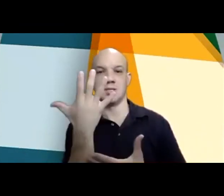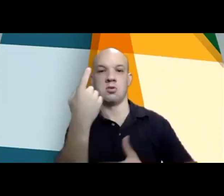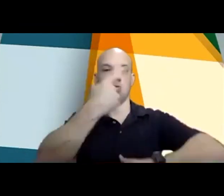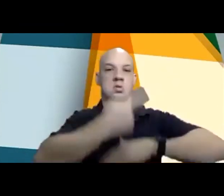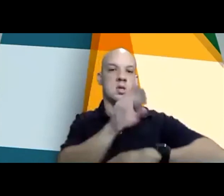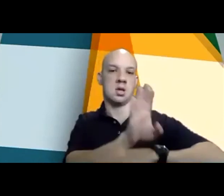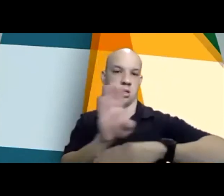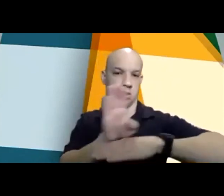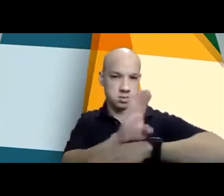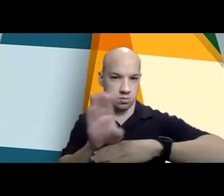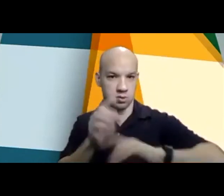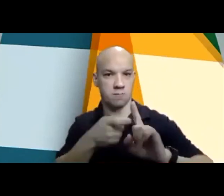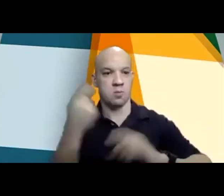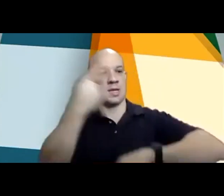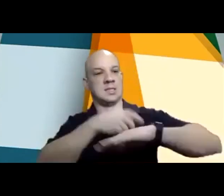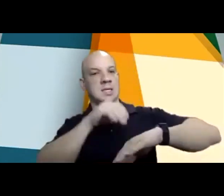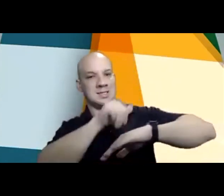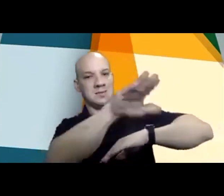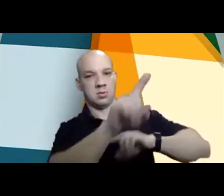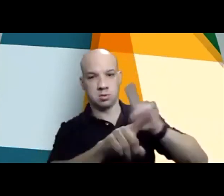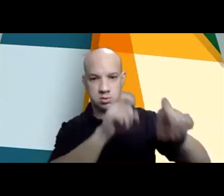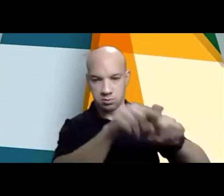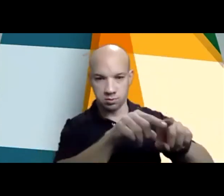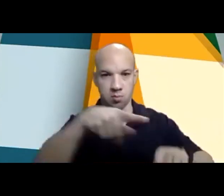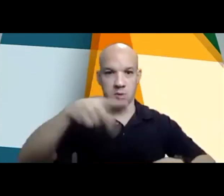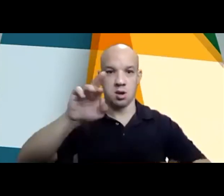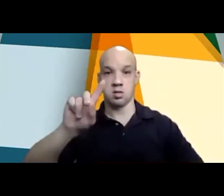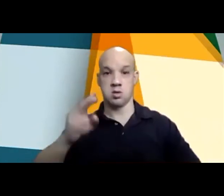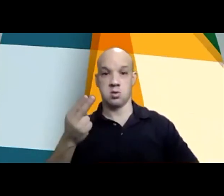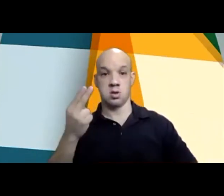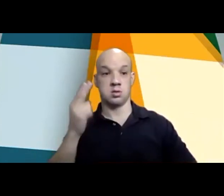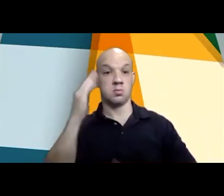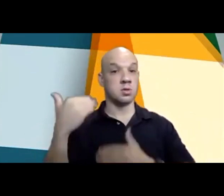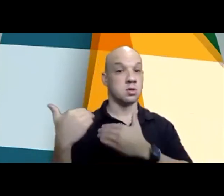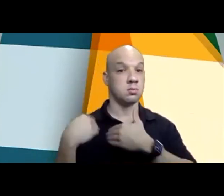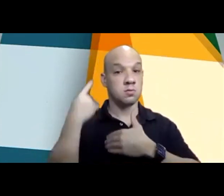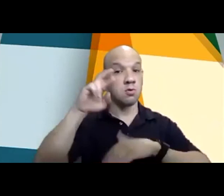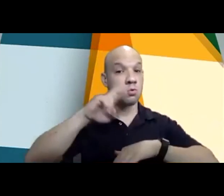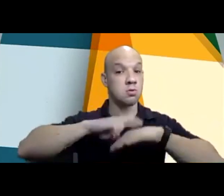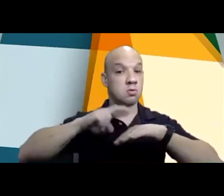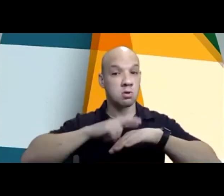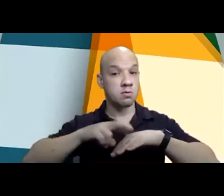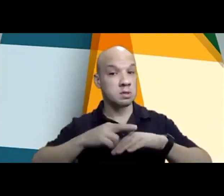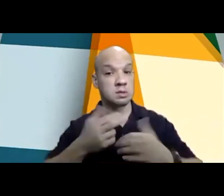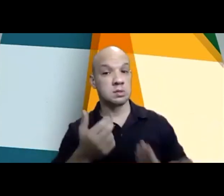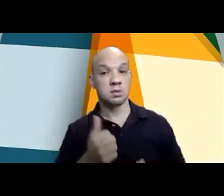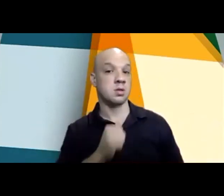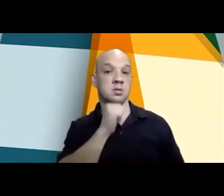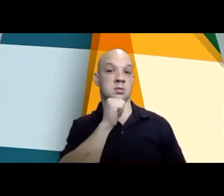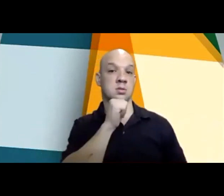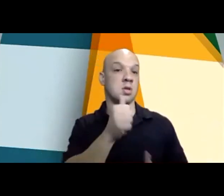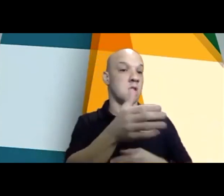sent. The PRDOH will not be responsible of references that are not received during